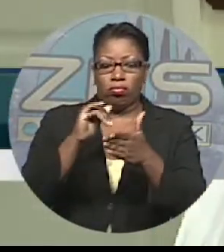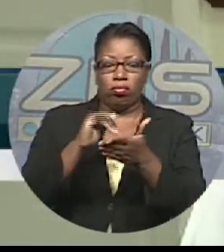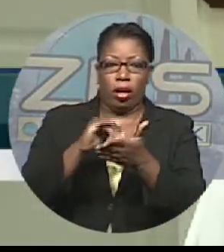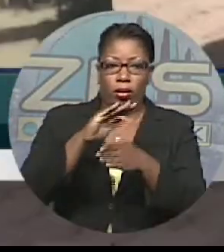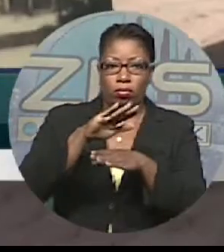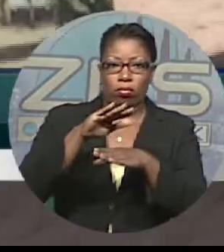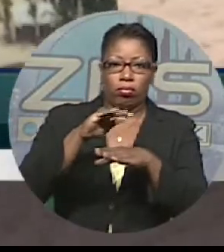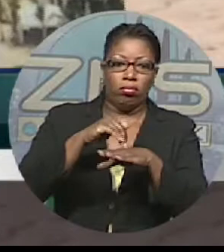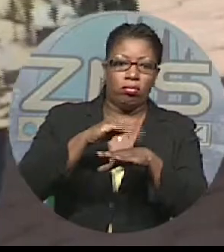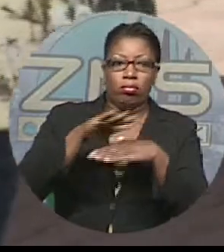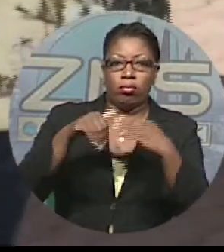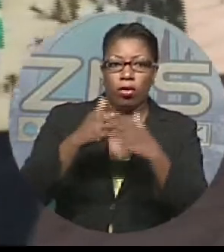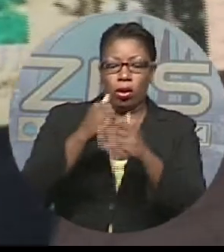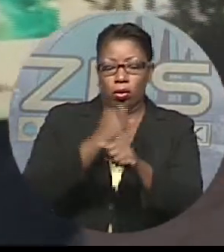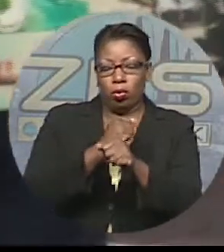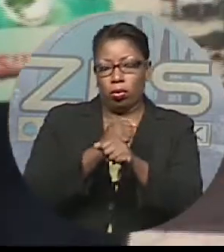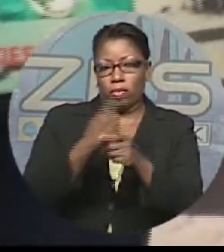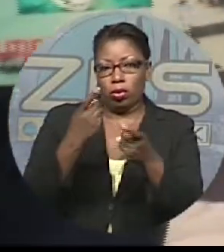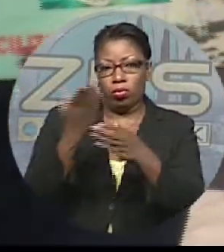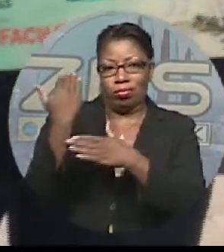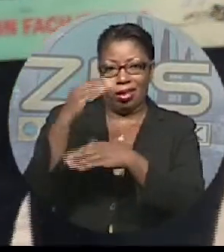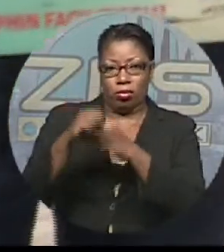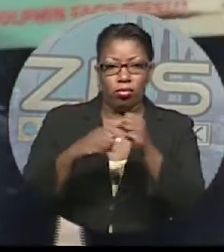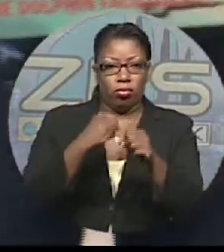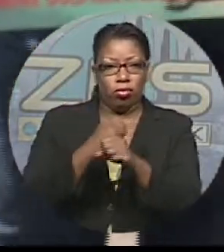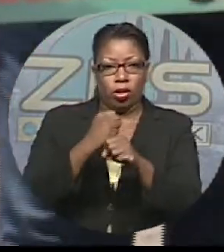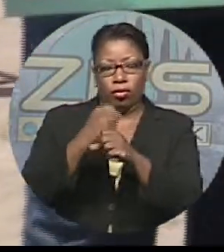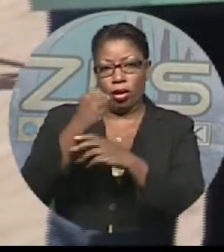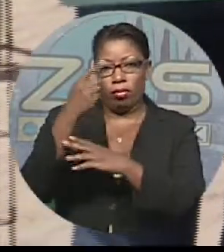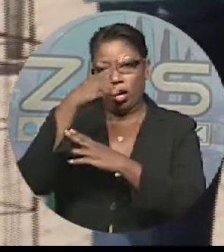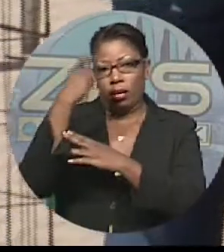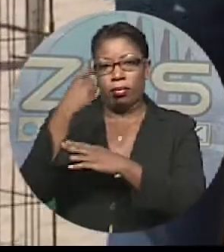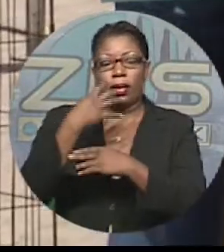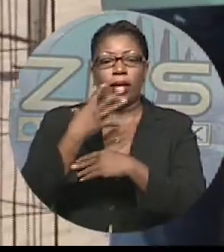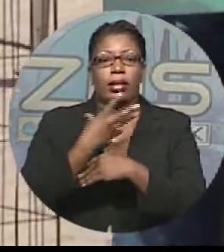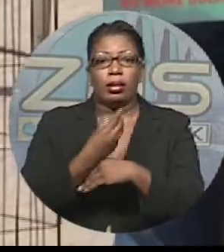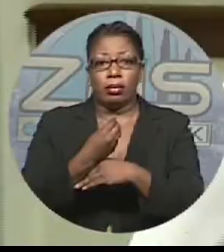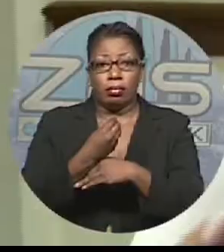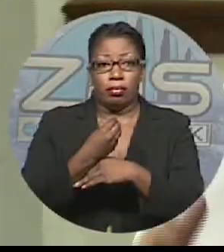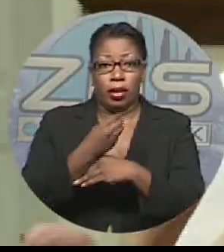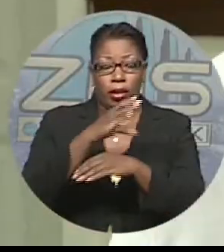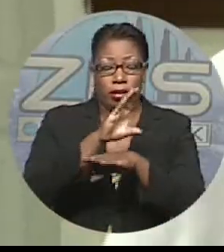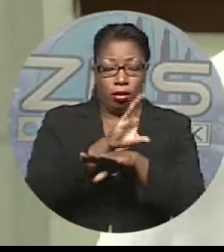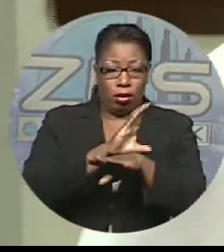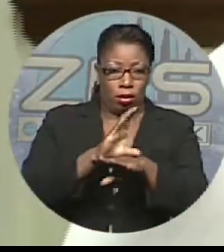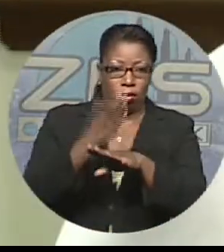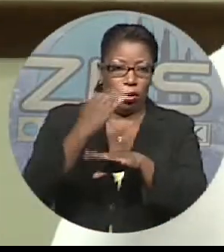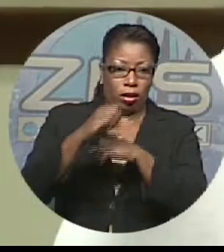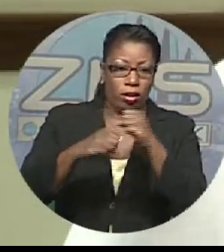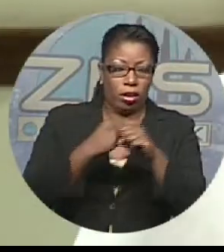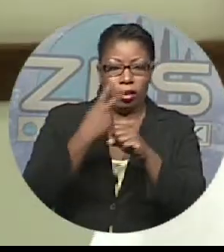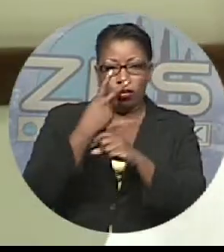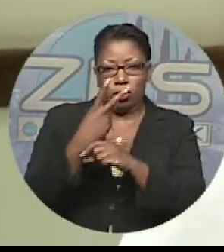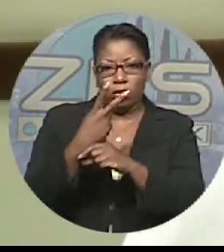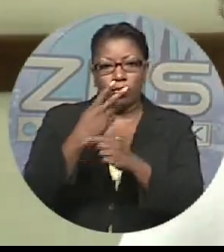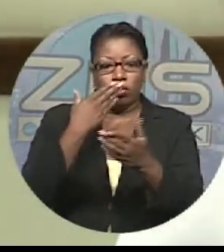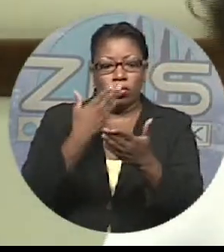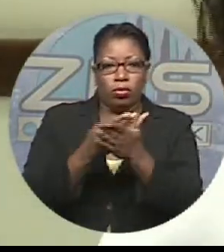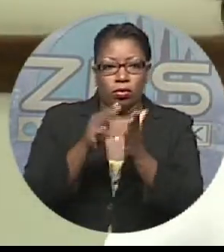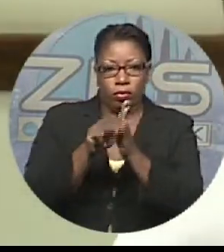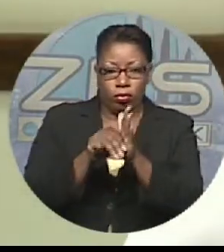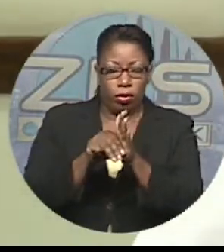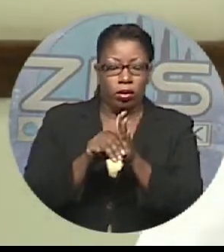did over the last year, for Blackbeard's Key in particular, and has seen the merit in